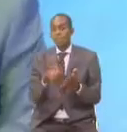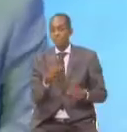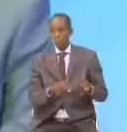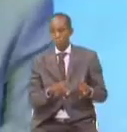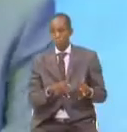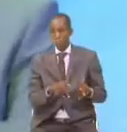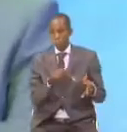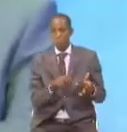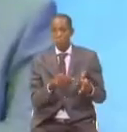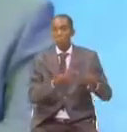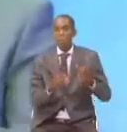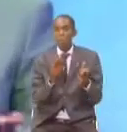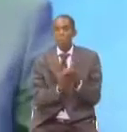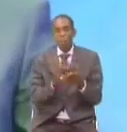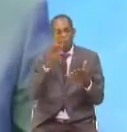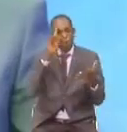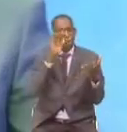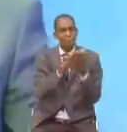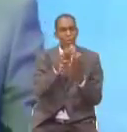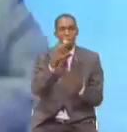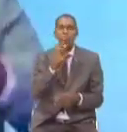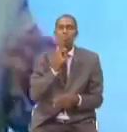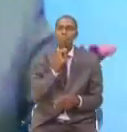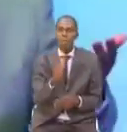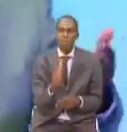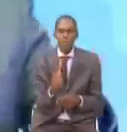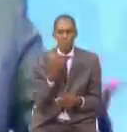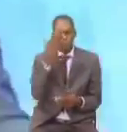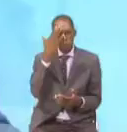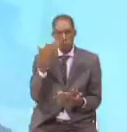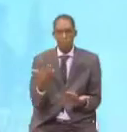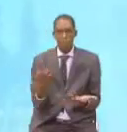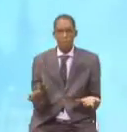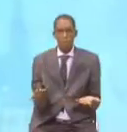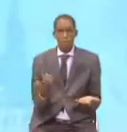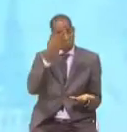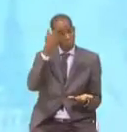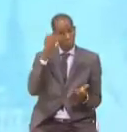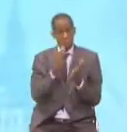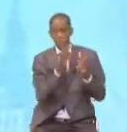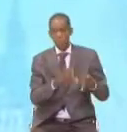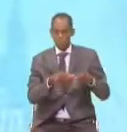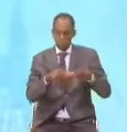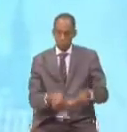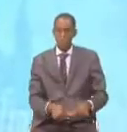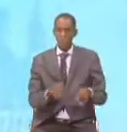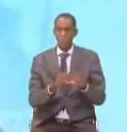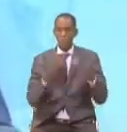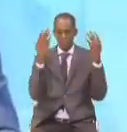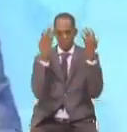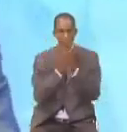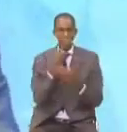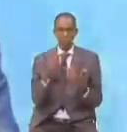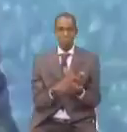not is damned. Why? Because he remains in darkness. Because he does